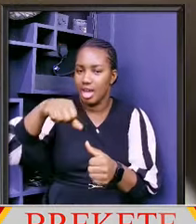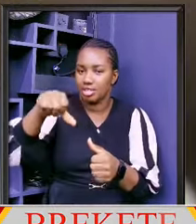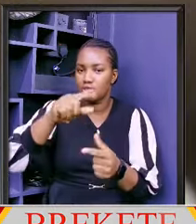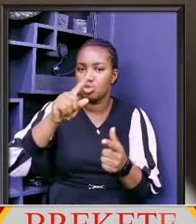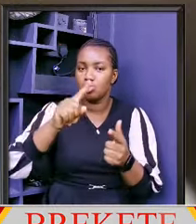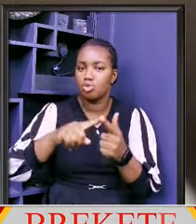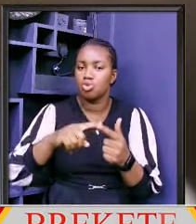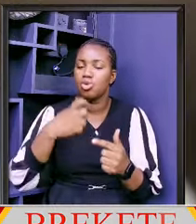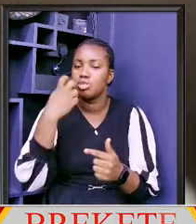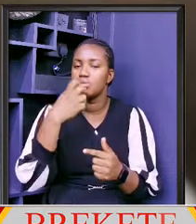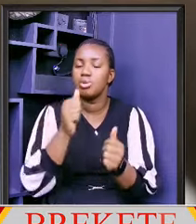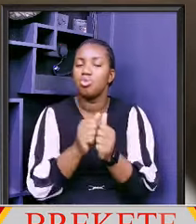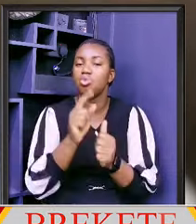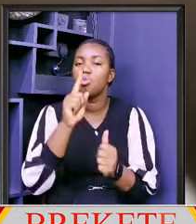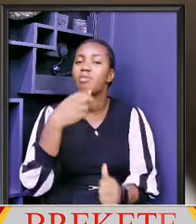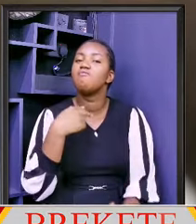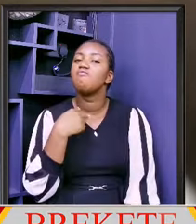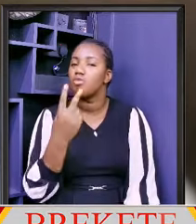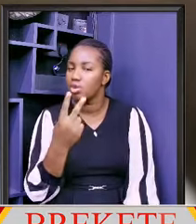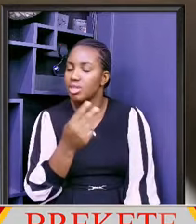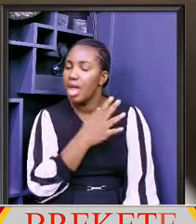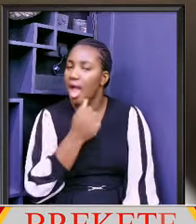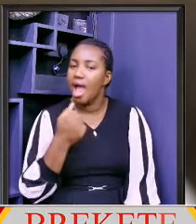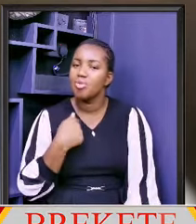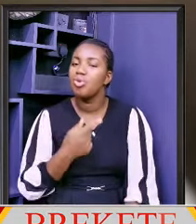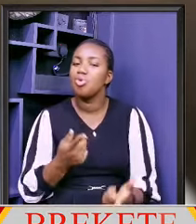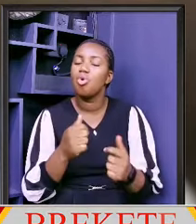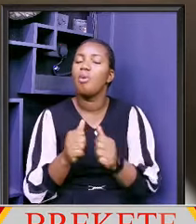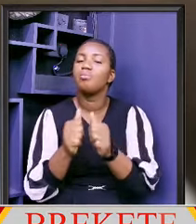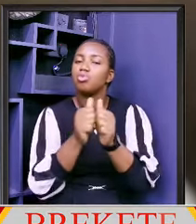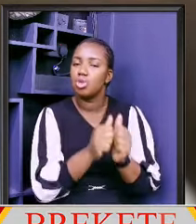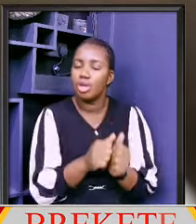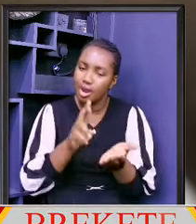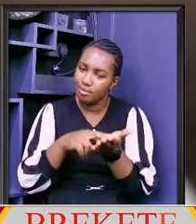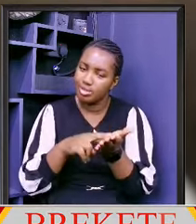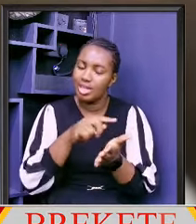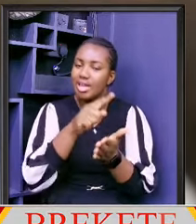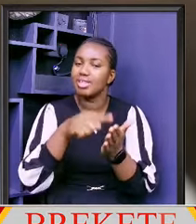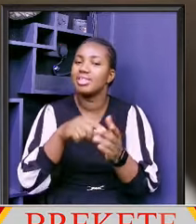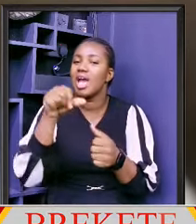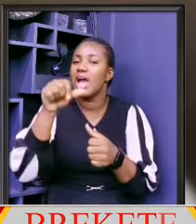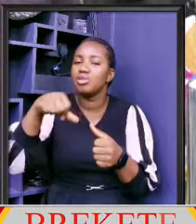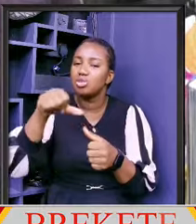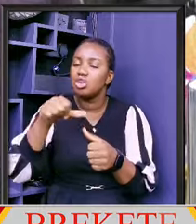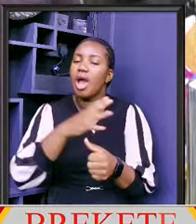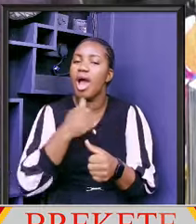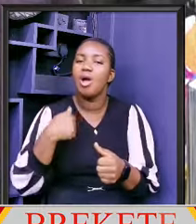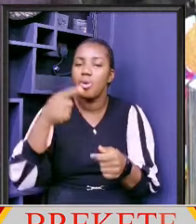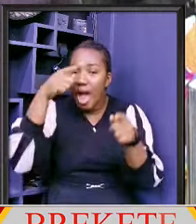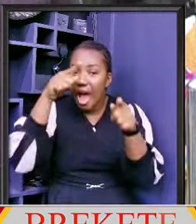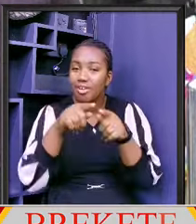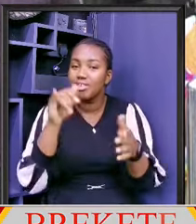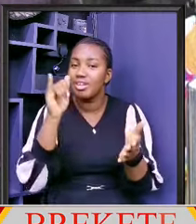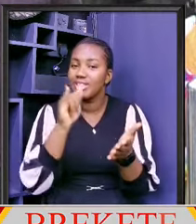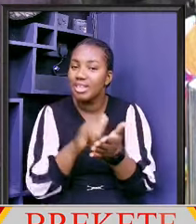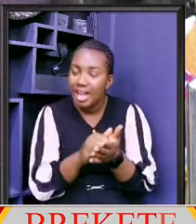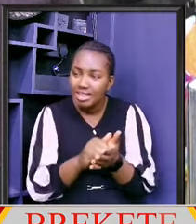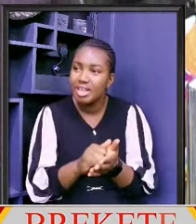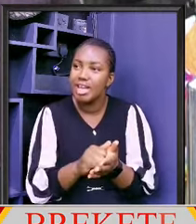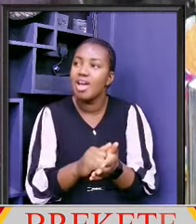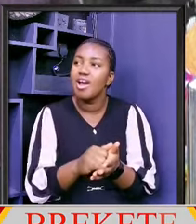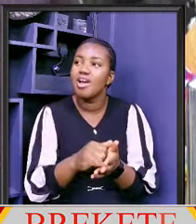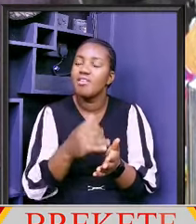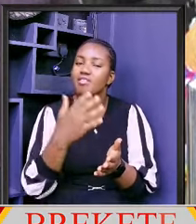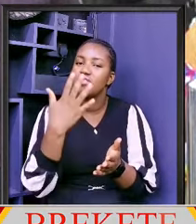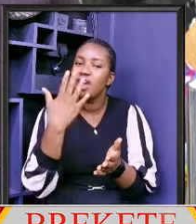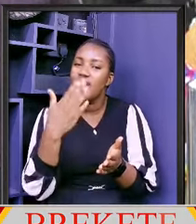to speak with one voice. Hmm. So having come together, we registered this association and we agreed that five Madi leaders